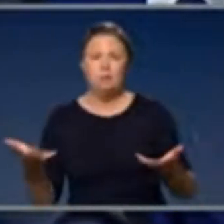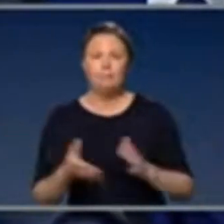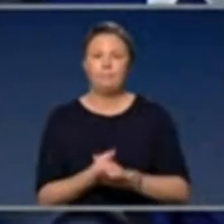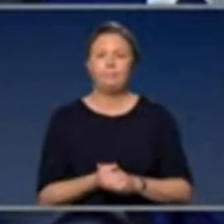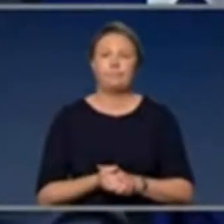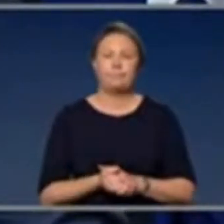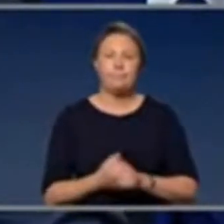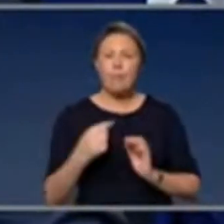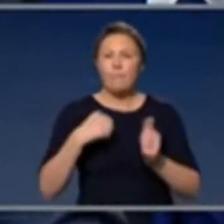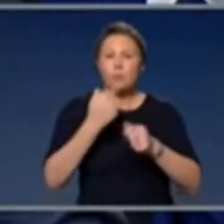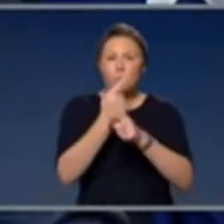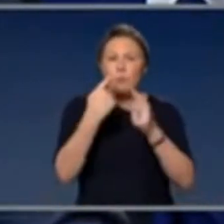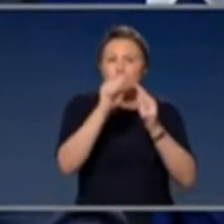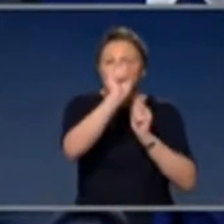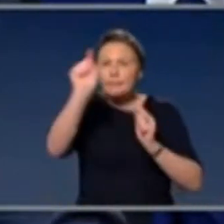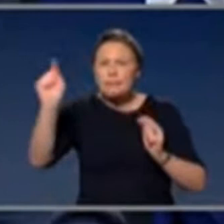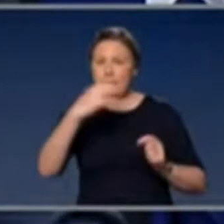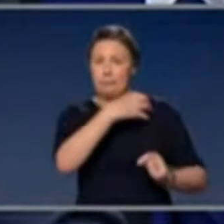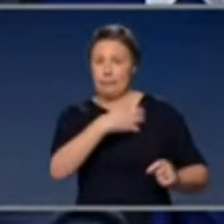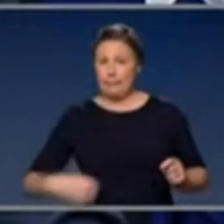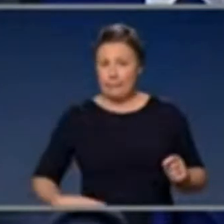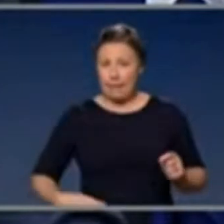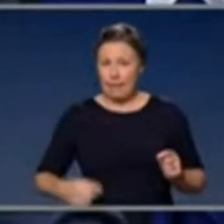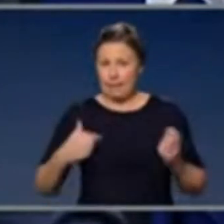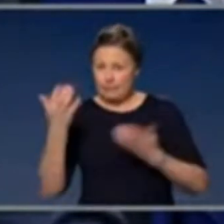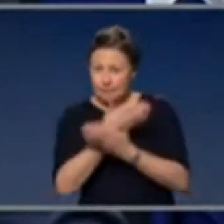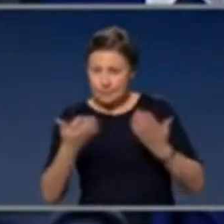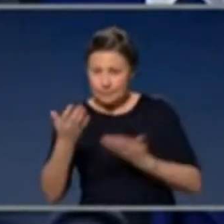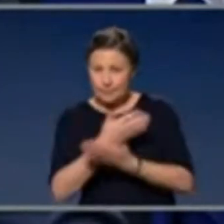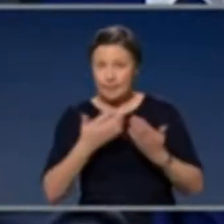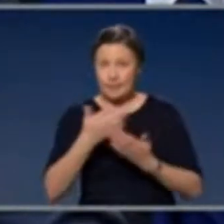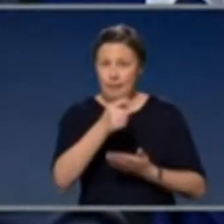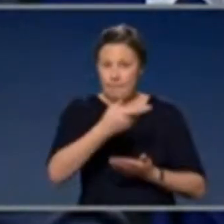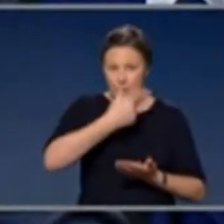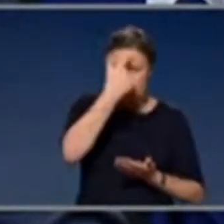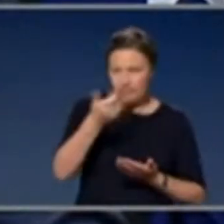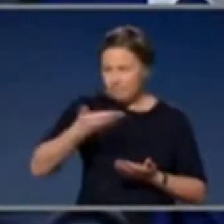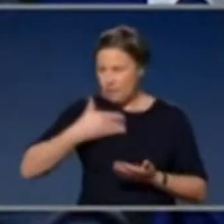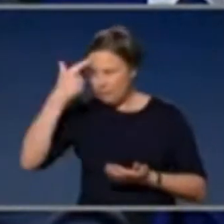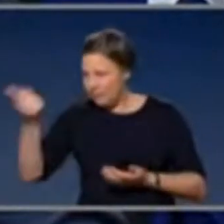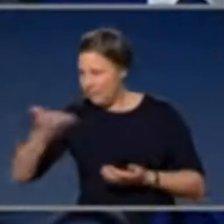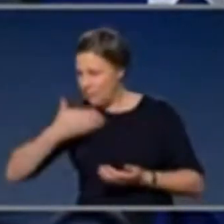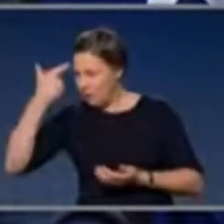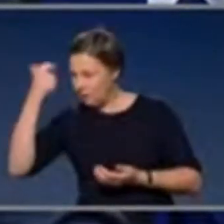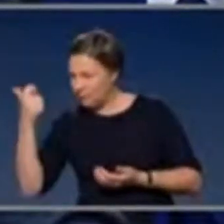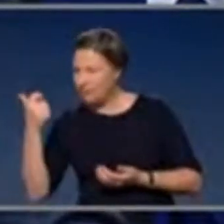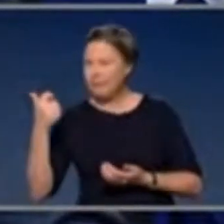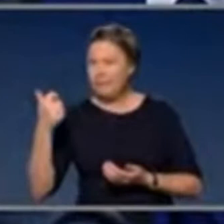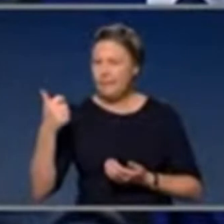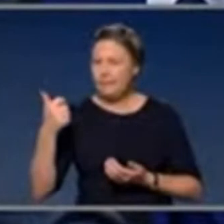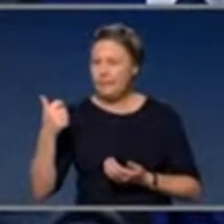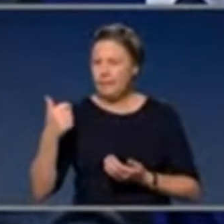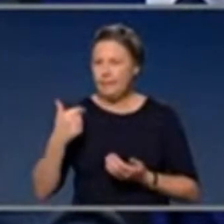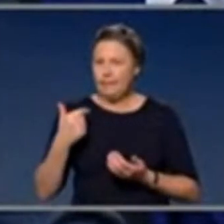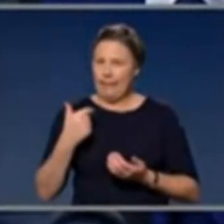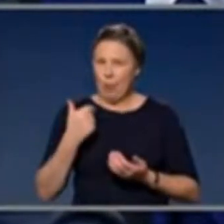Affairs and the Defence Minister is they're bringing forward measures to me and the Treasurer to see how we can better support